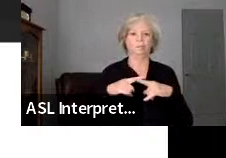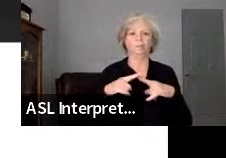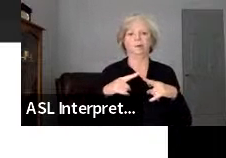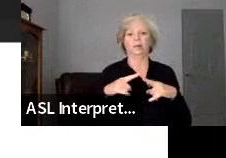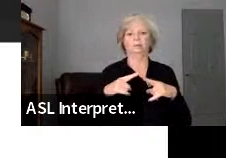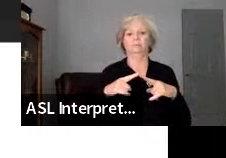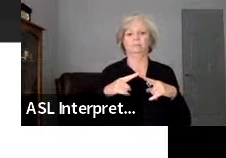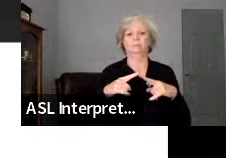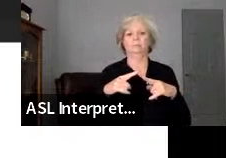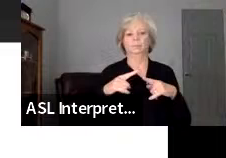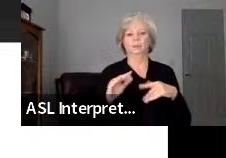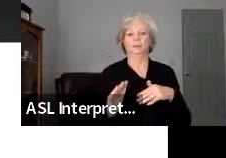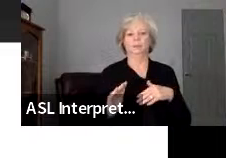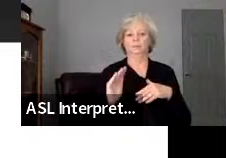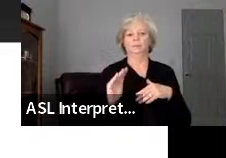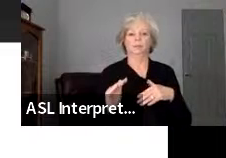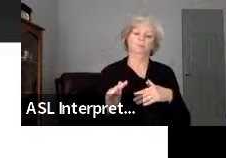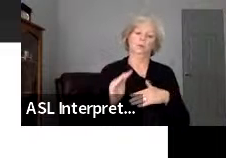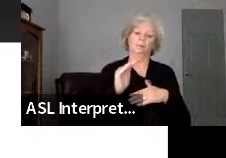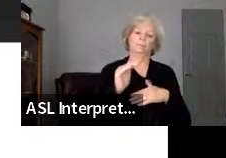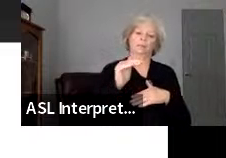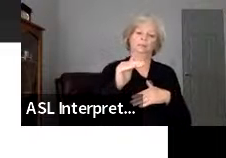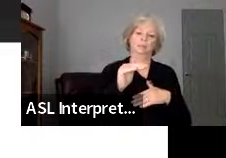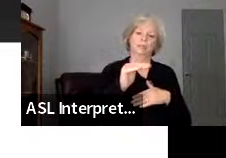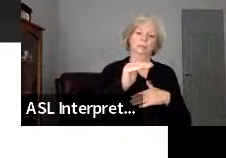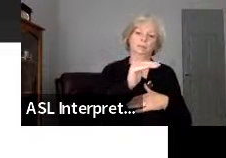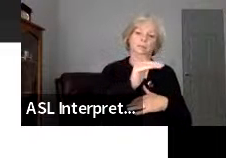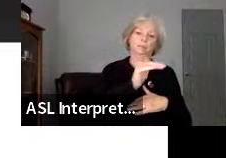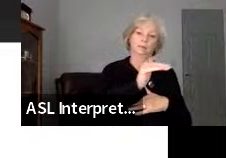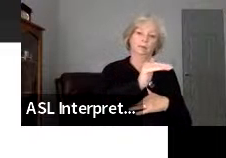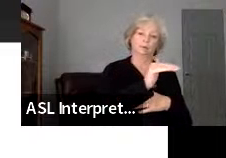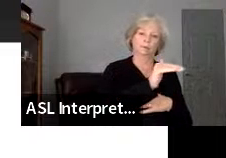lot of testing done on a daily basis across the county.